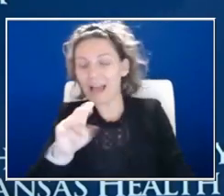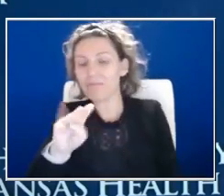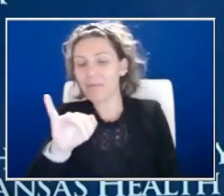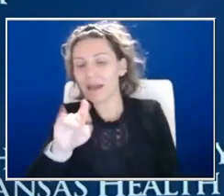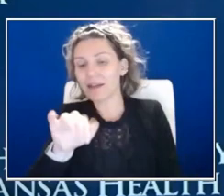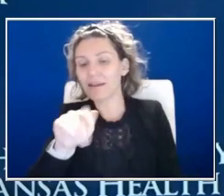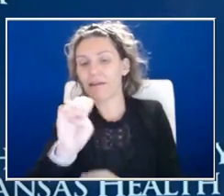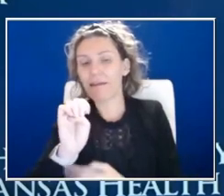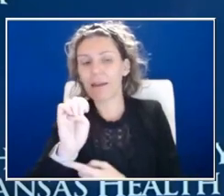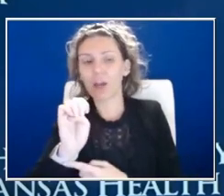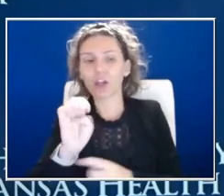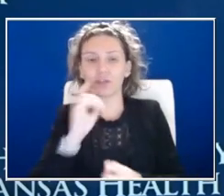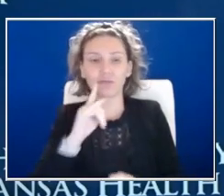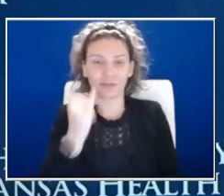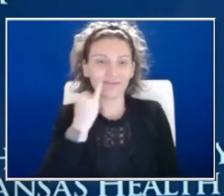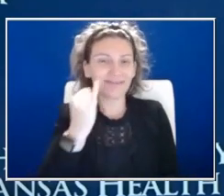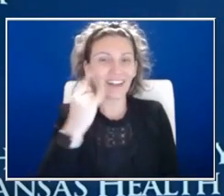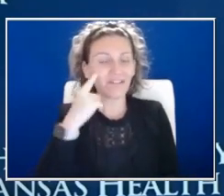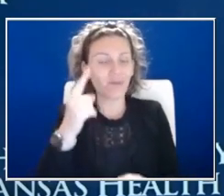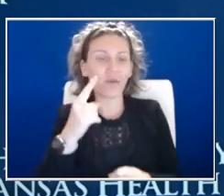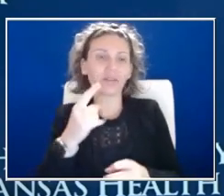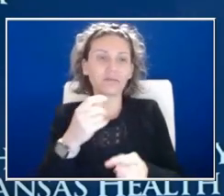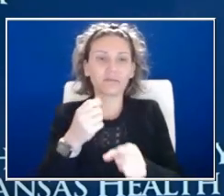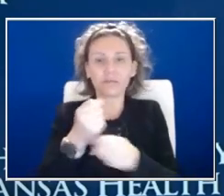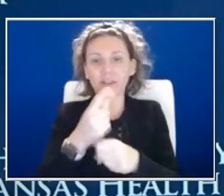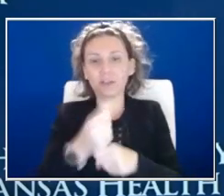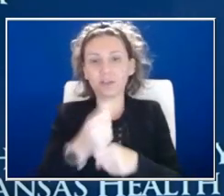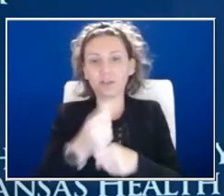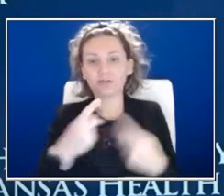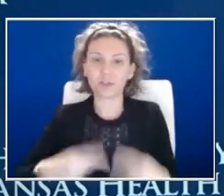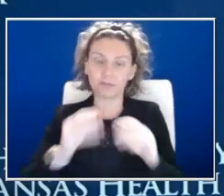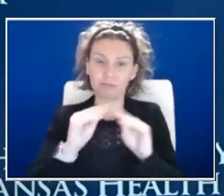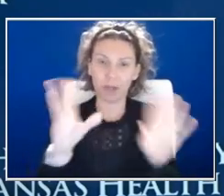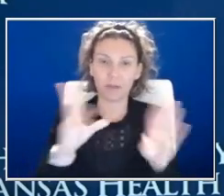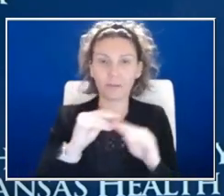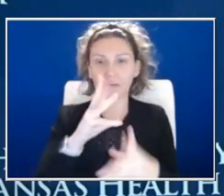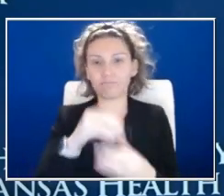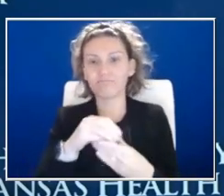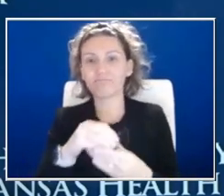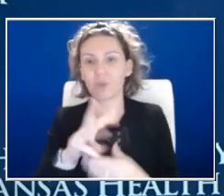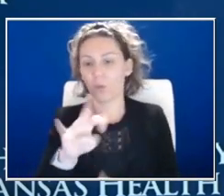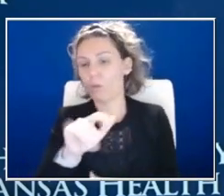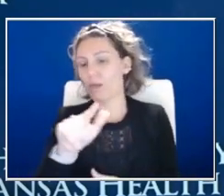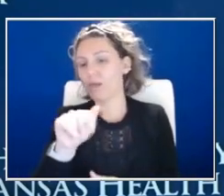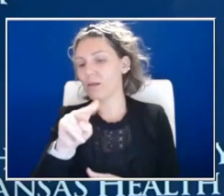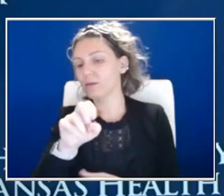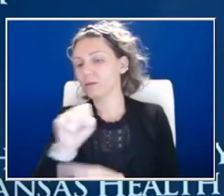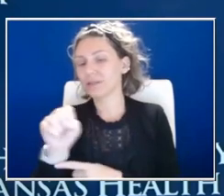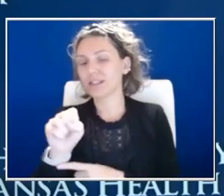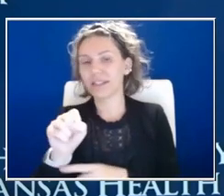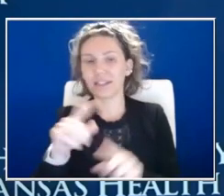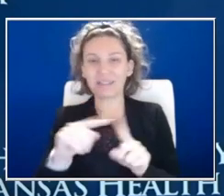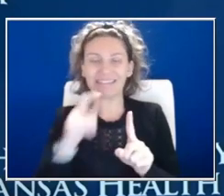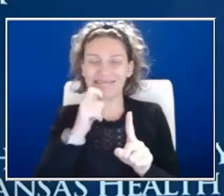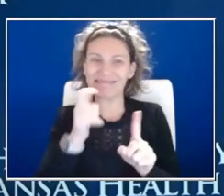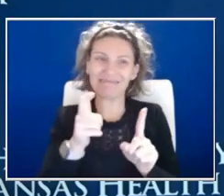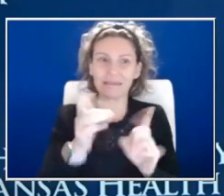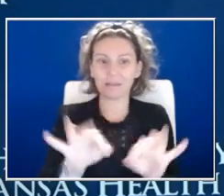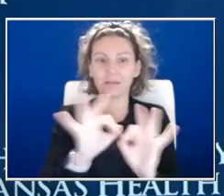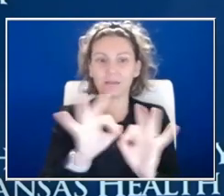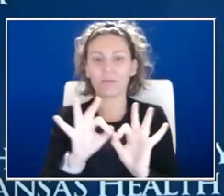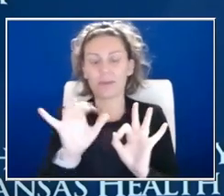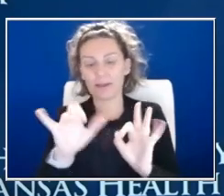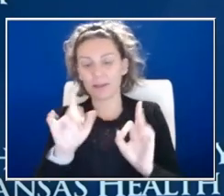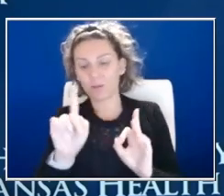idea of an annual physical, which obviously includes wellness as well, but that's a little less scripted. And that's where there's a physical